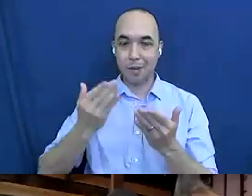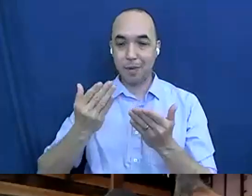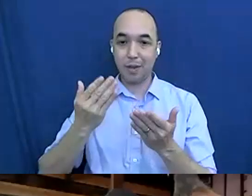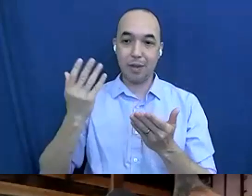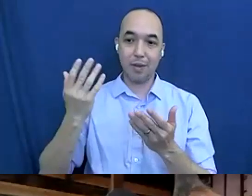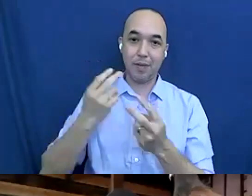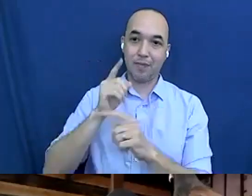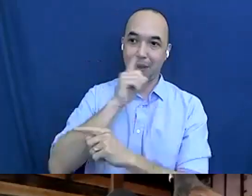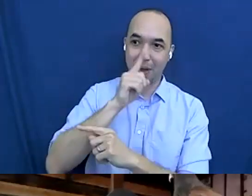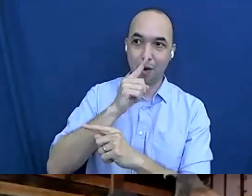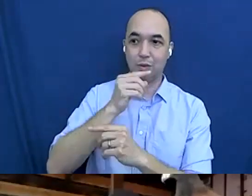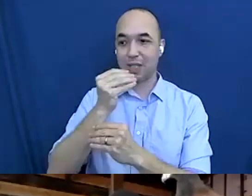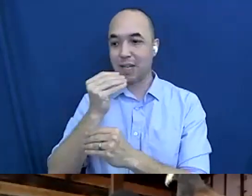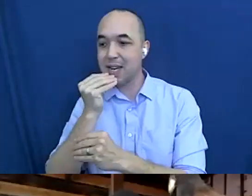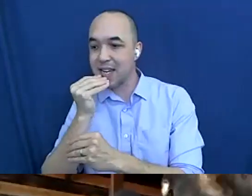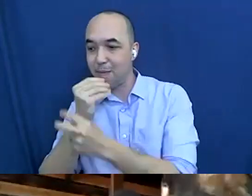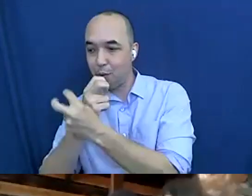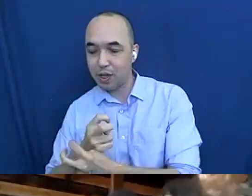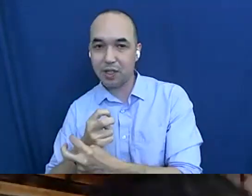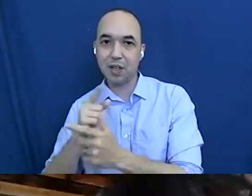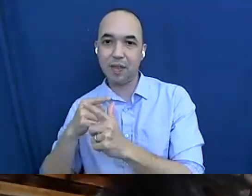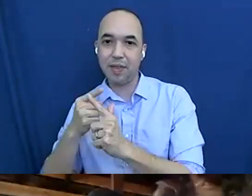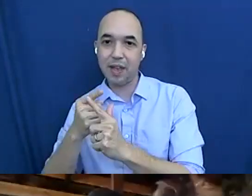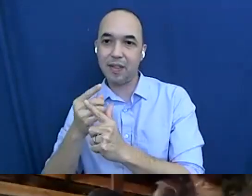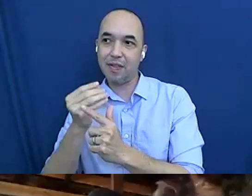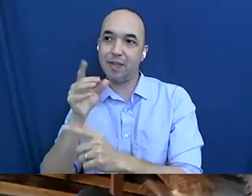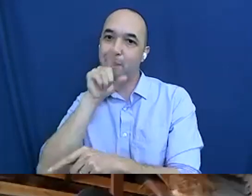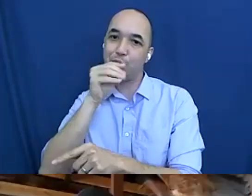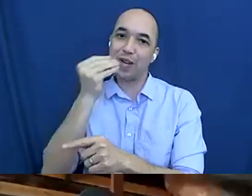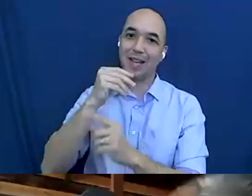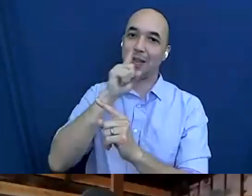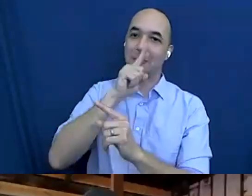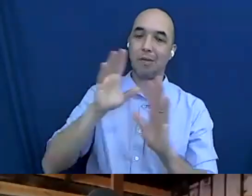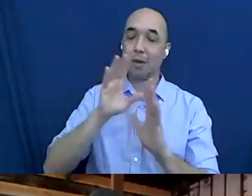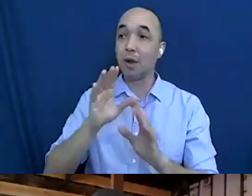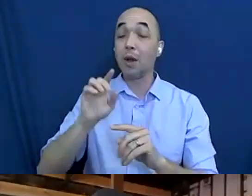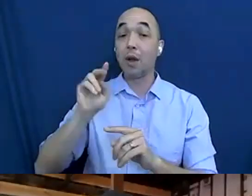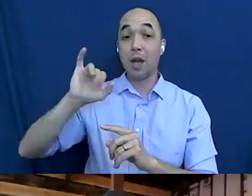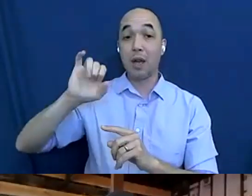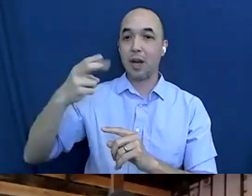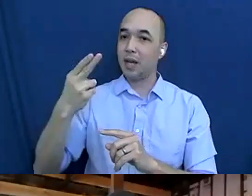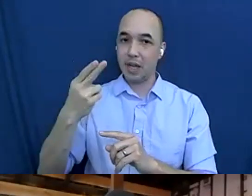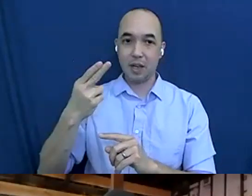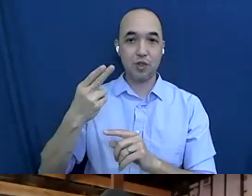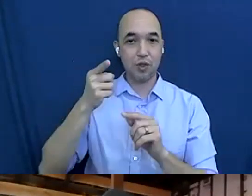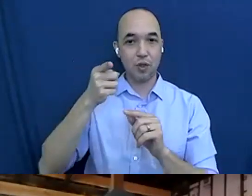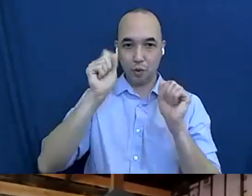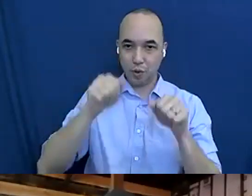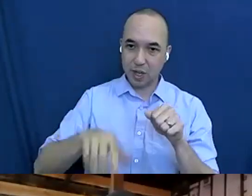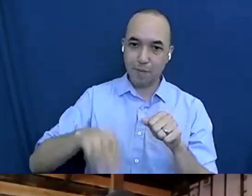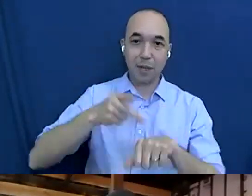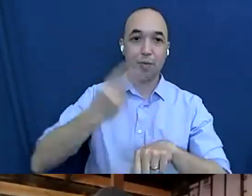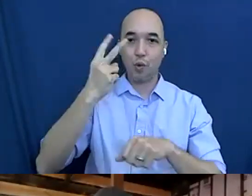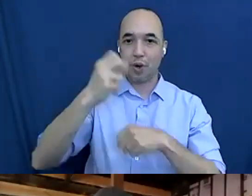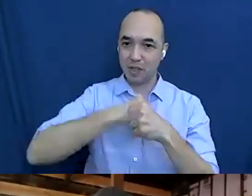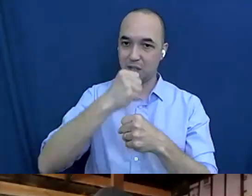caught from the food that it caught out. If you go through NIH, you'll have all the mice and rats. You can do 2 pickups a year, so you'll have enough